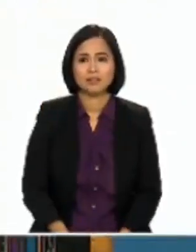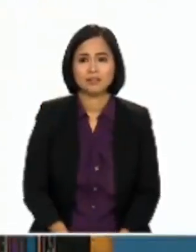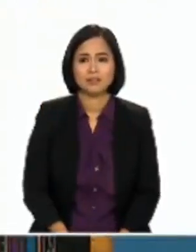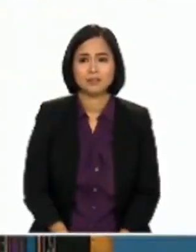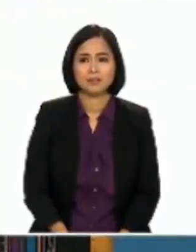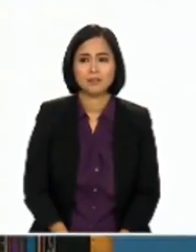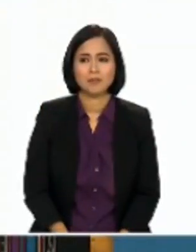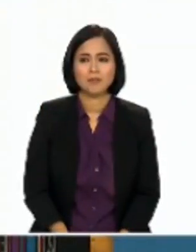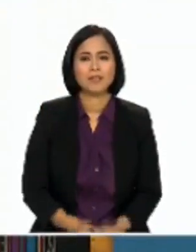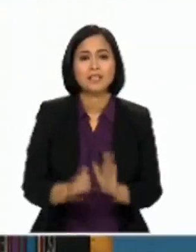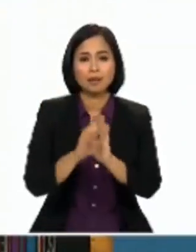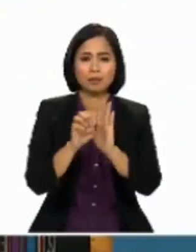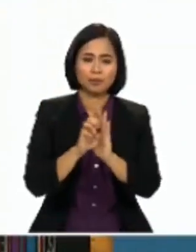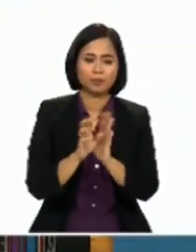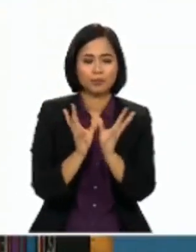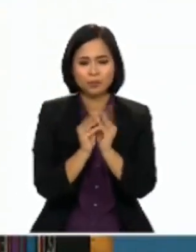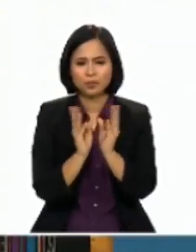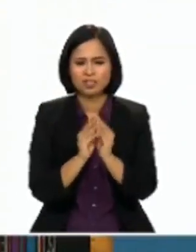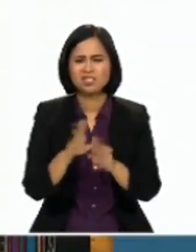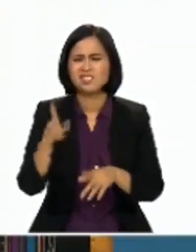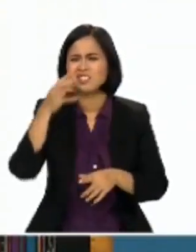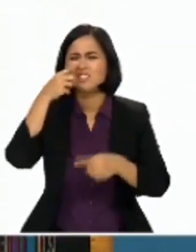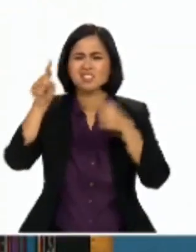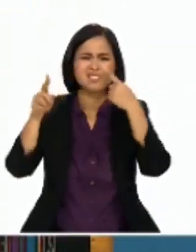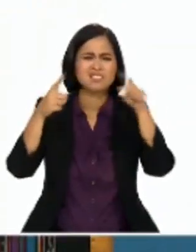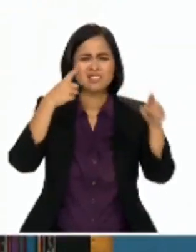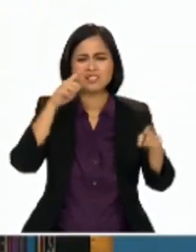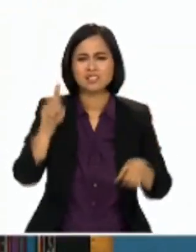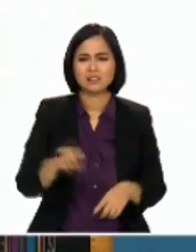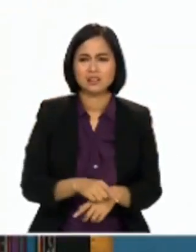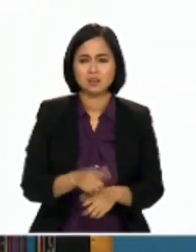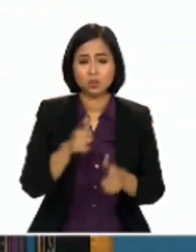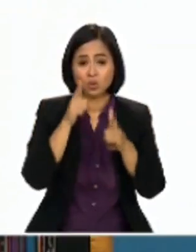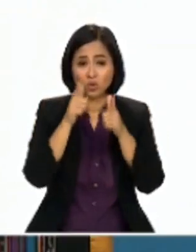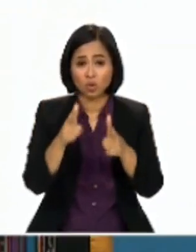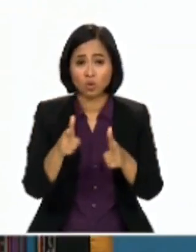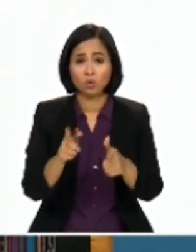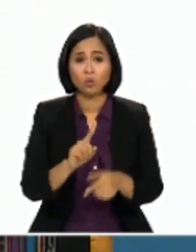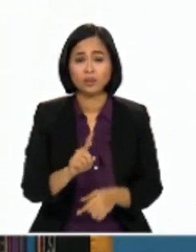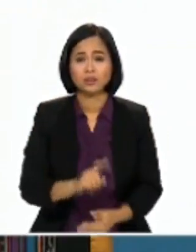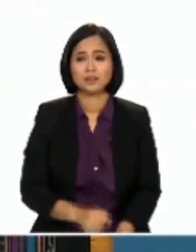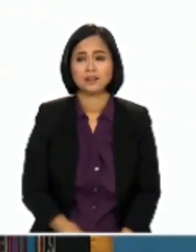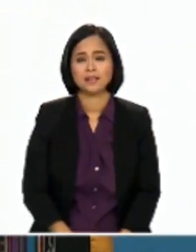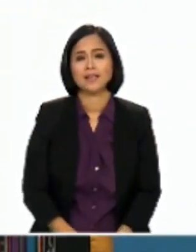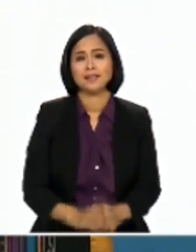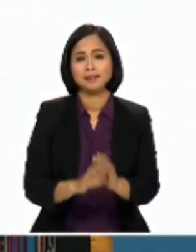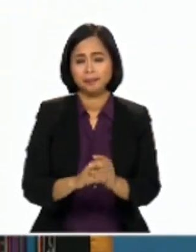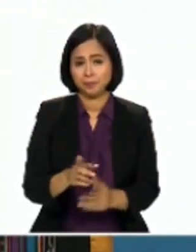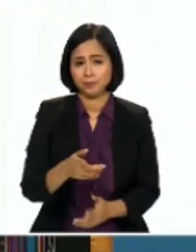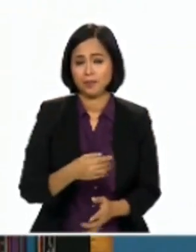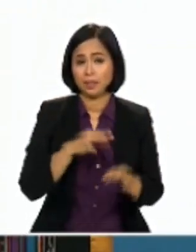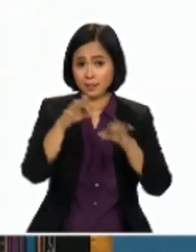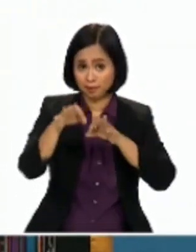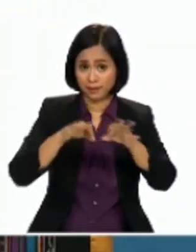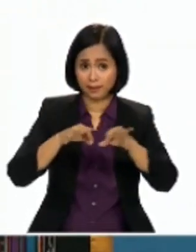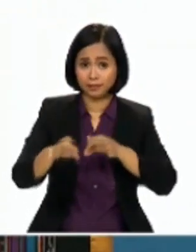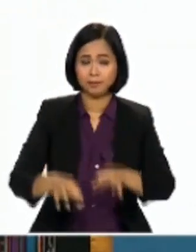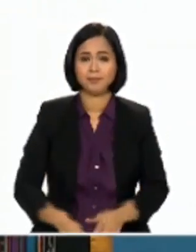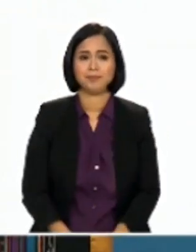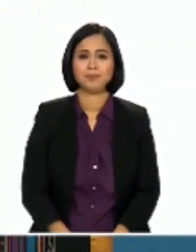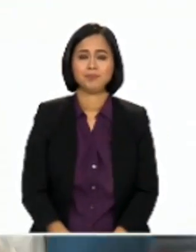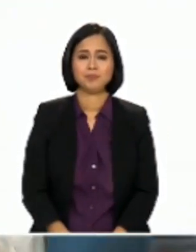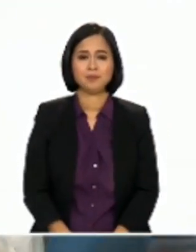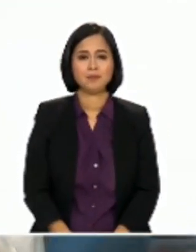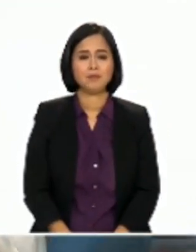Yung parang nagpulong-pulong lang. Do not mind them. Kung tingnan kasi ninyo, mahiya kayo. Kasi ganito yan.